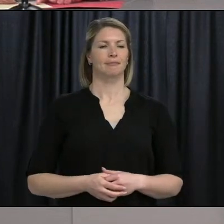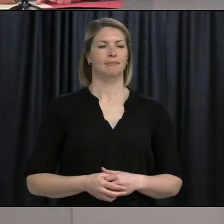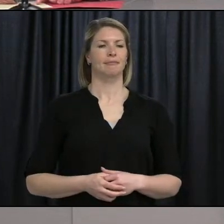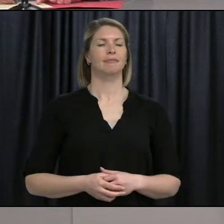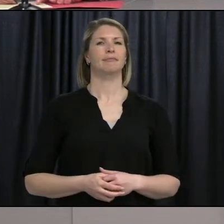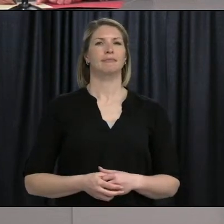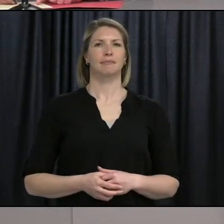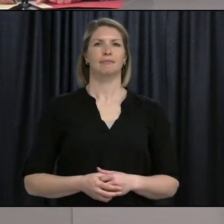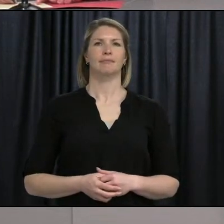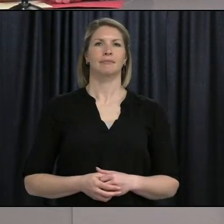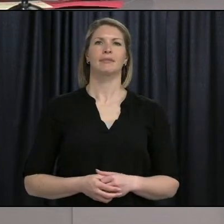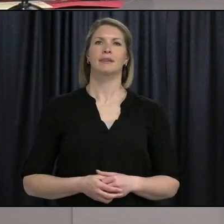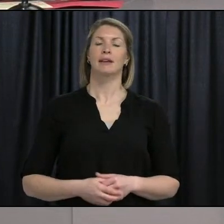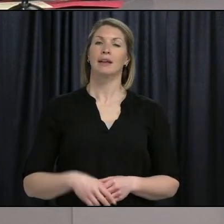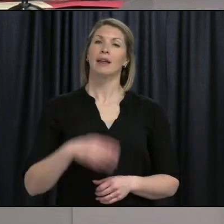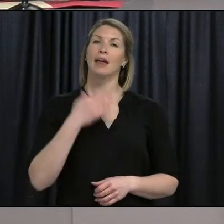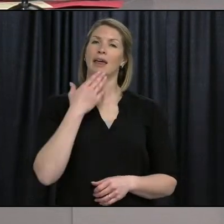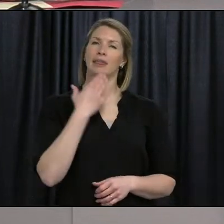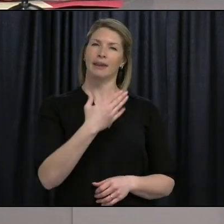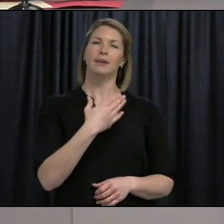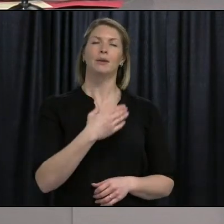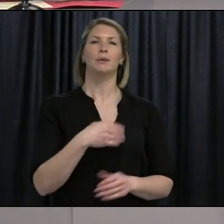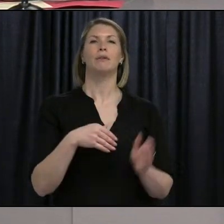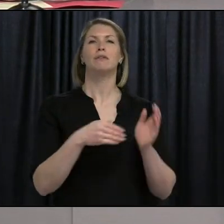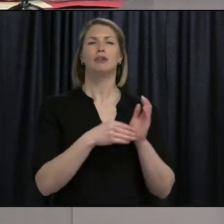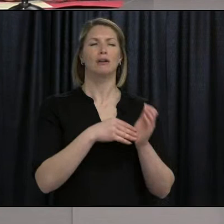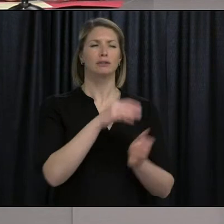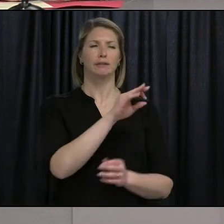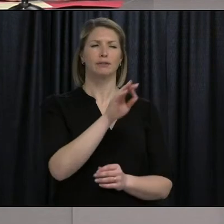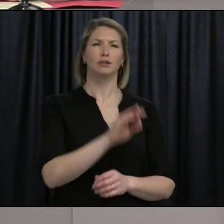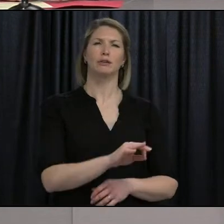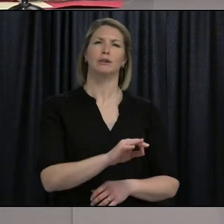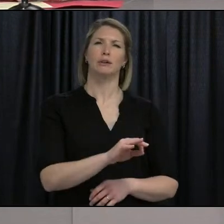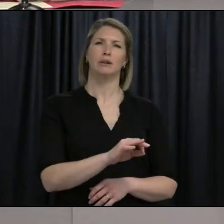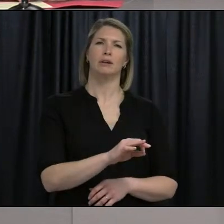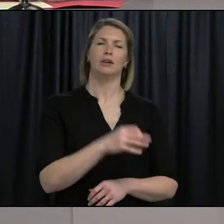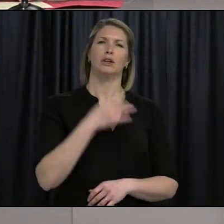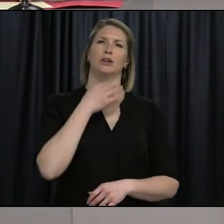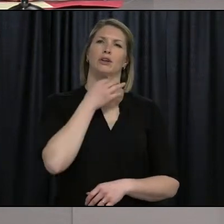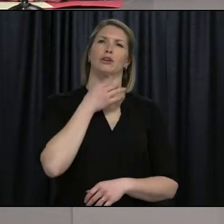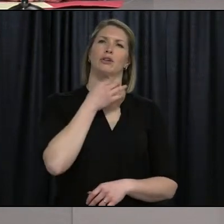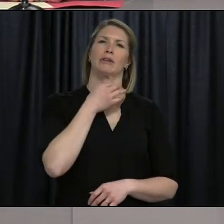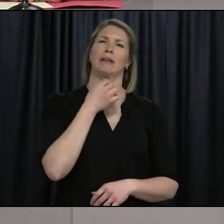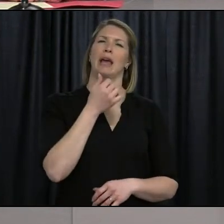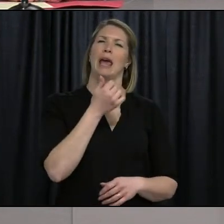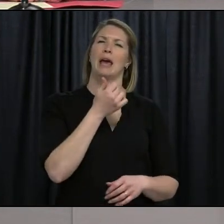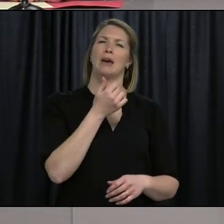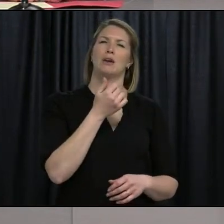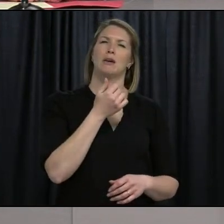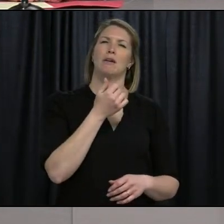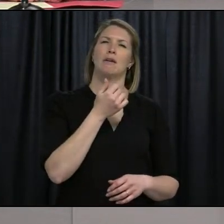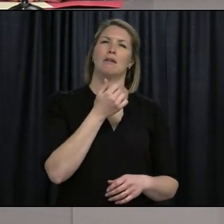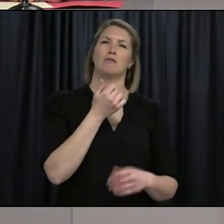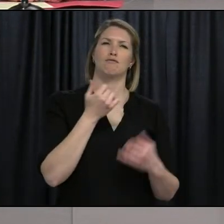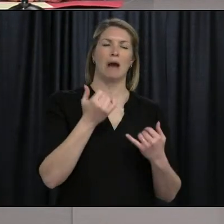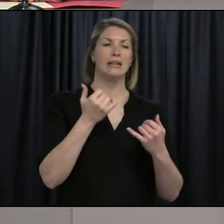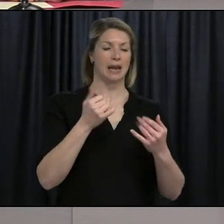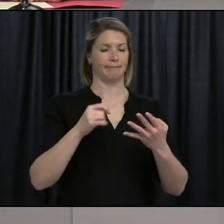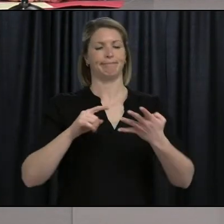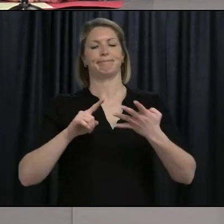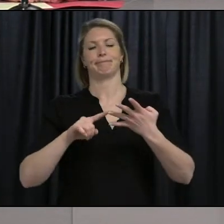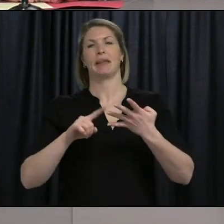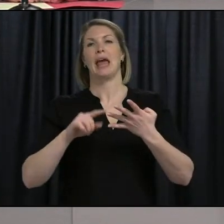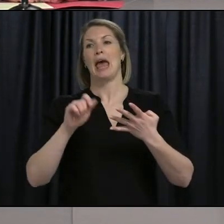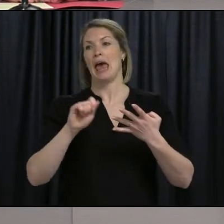Thank you. Dr. Fitzgerald, are there any plans to change the use of AstraZeneca in the province after Ontario has stopped using it for